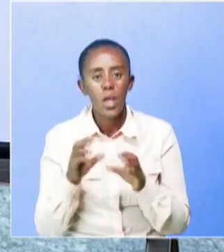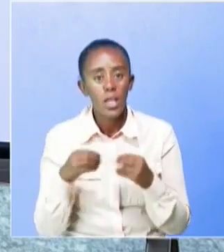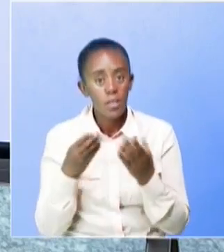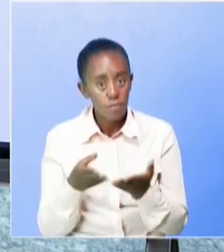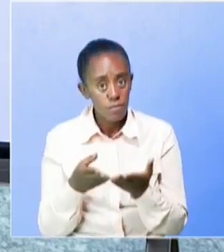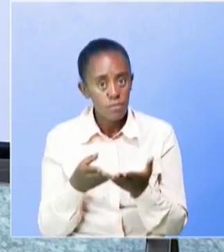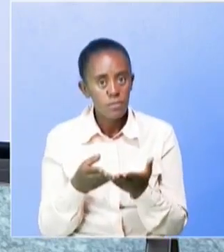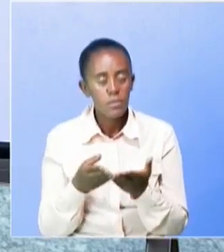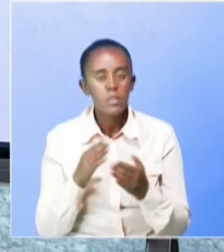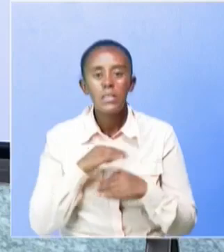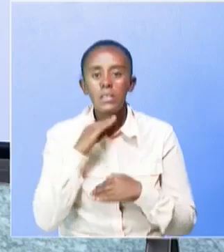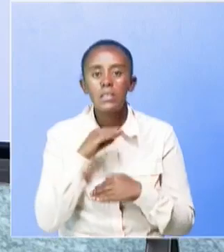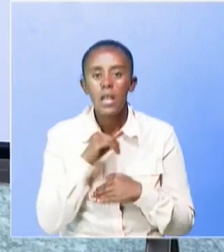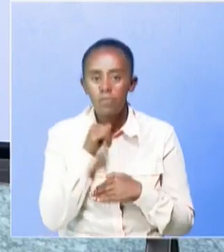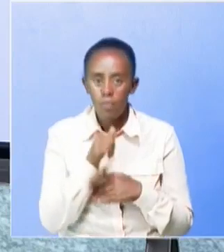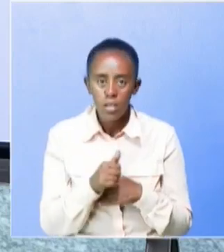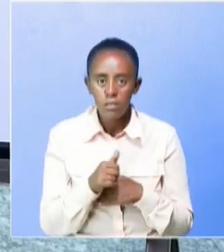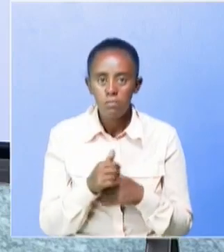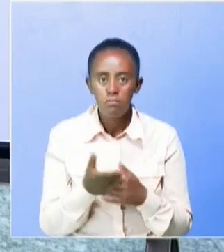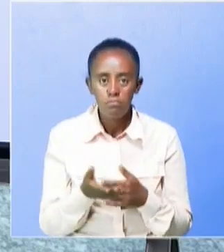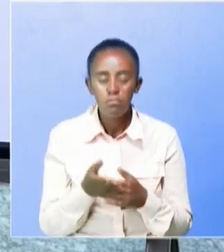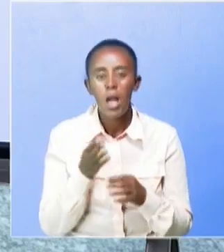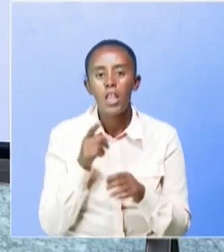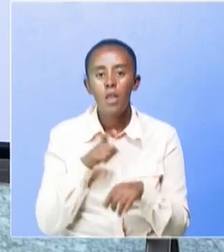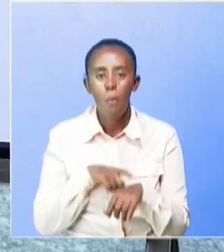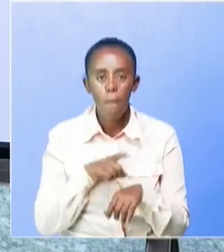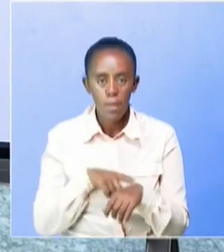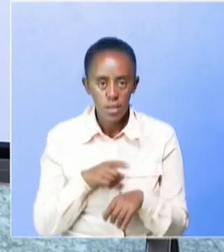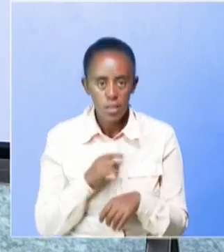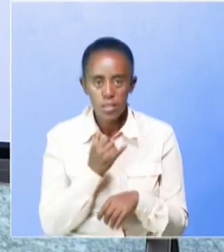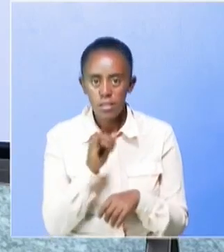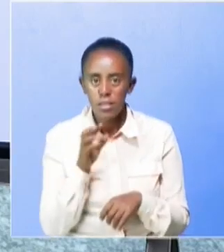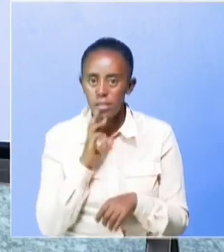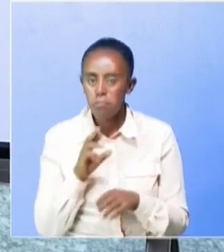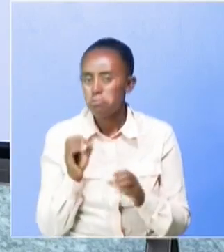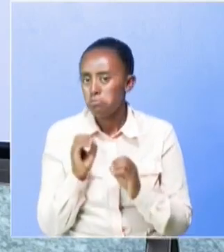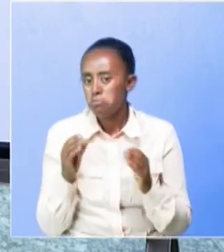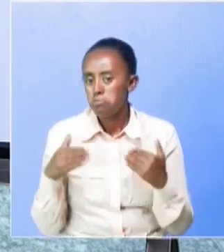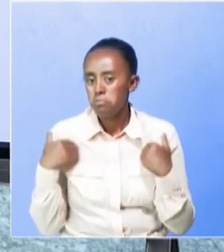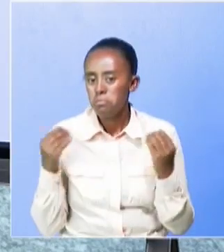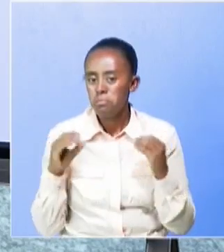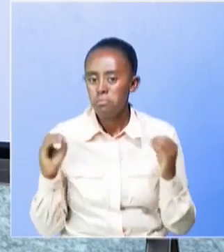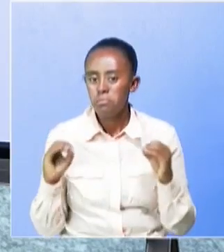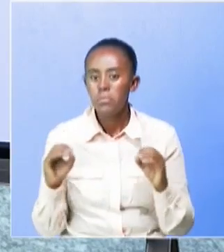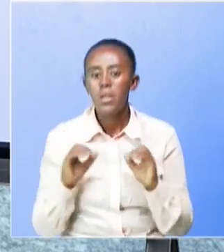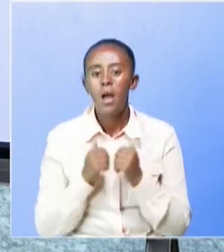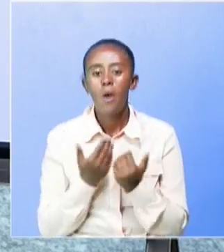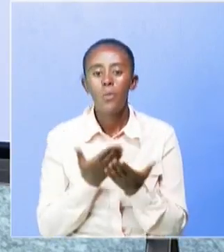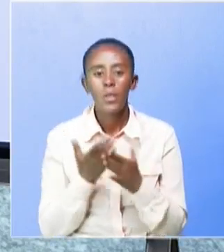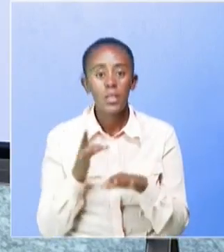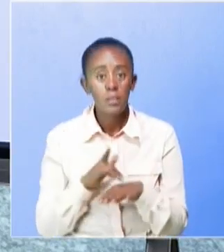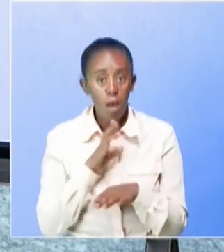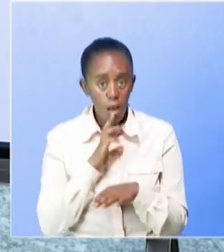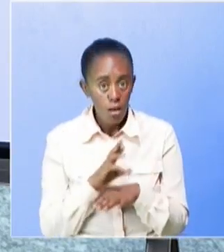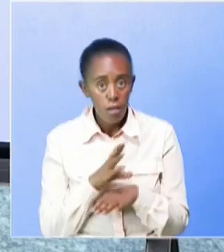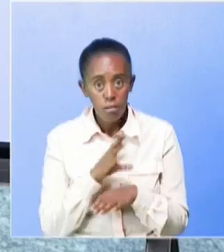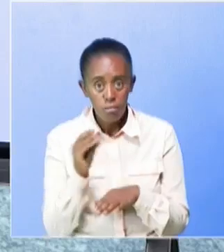a dissatisfaction at the moment. They are not happy with how things are